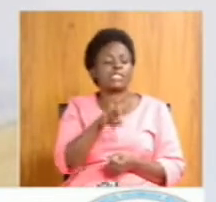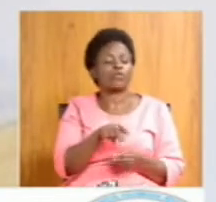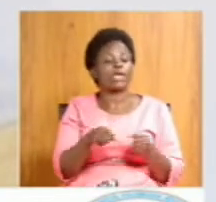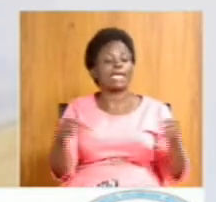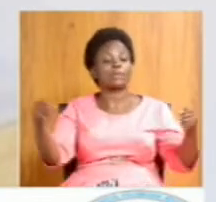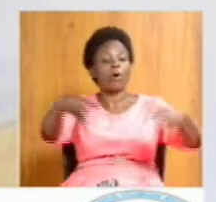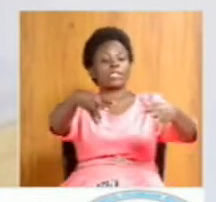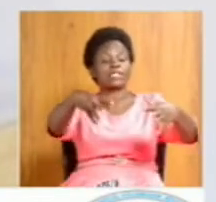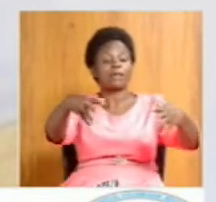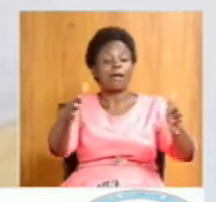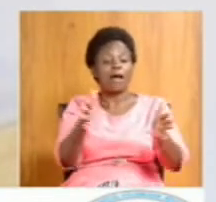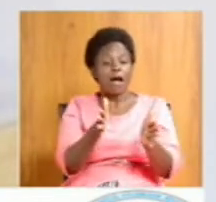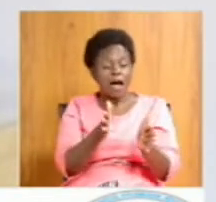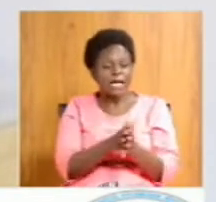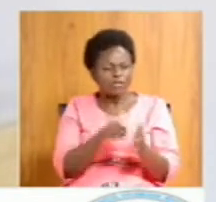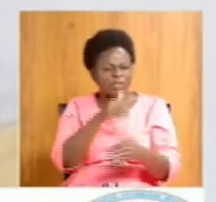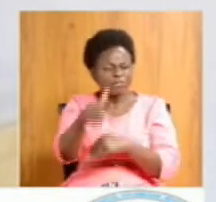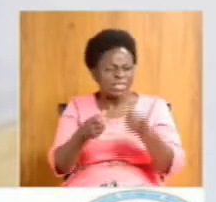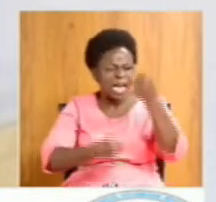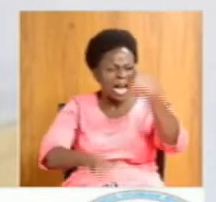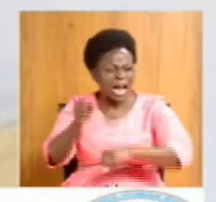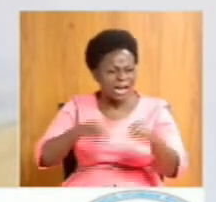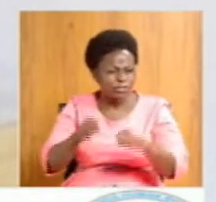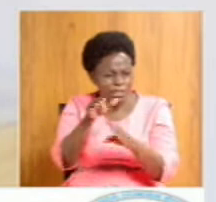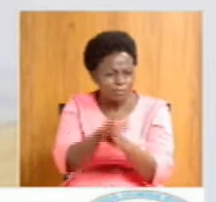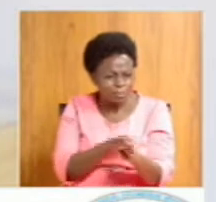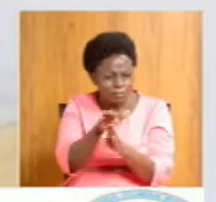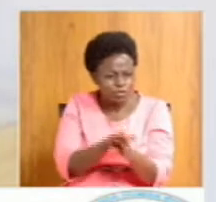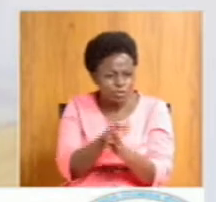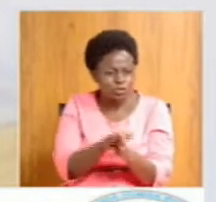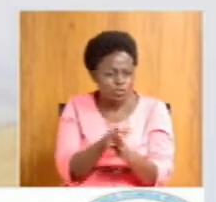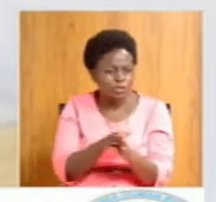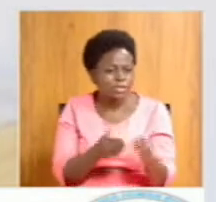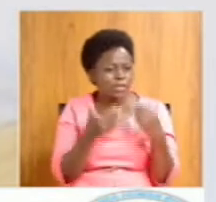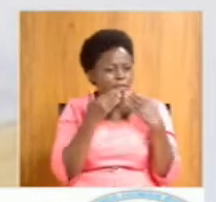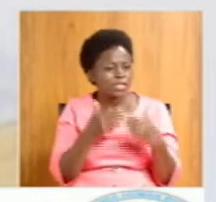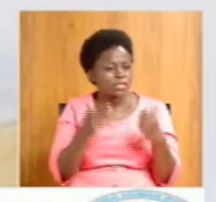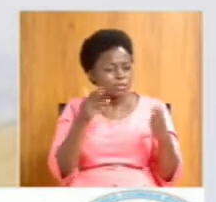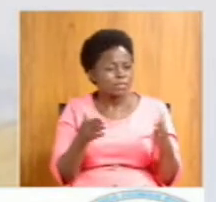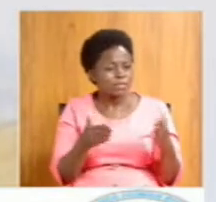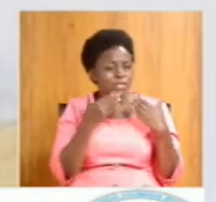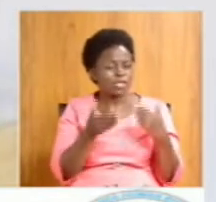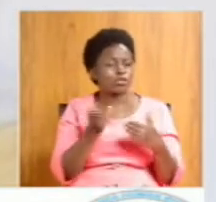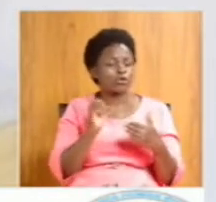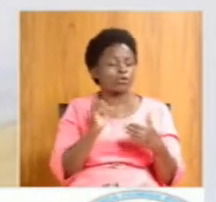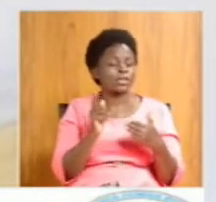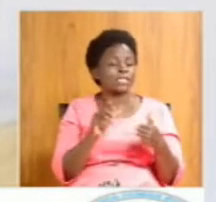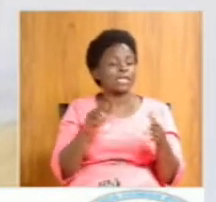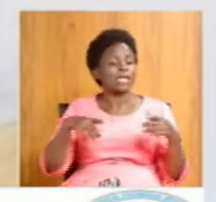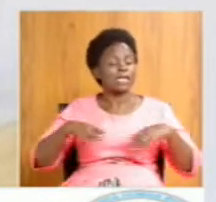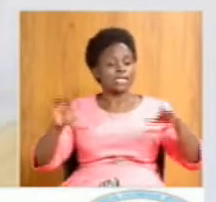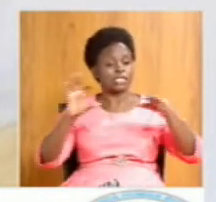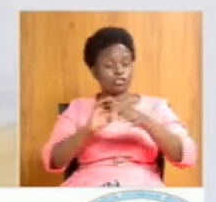expose and then we see actions coming slowly, slowly. Thank you so much. And thank you so much, colleagues here. Let us